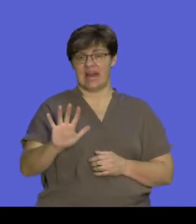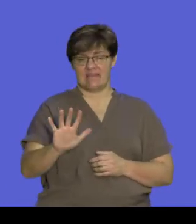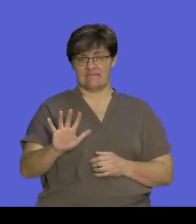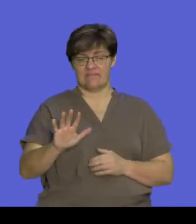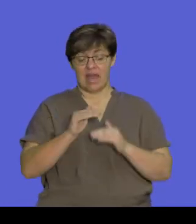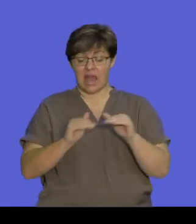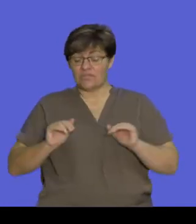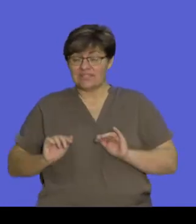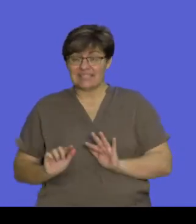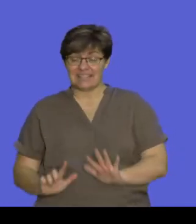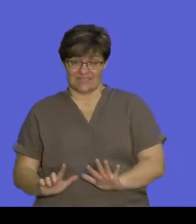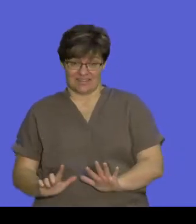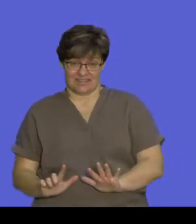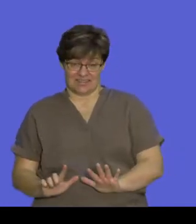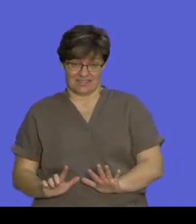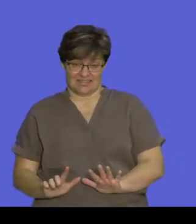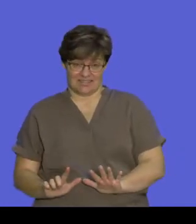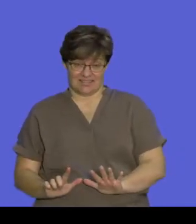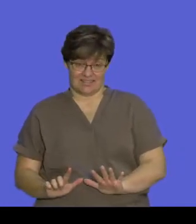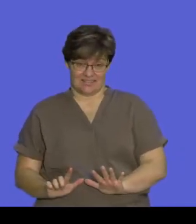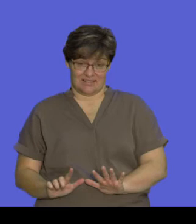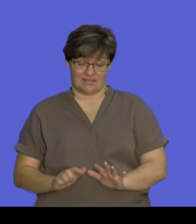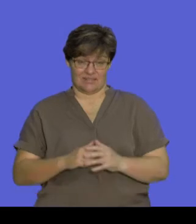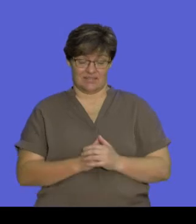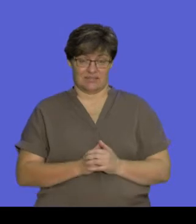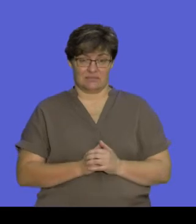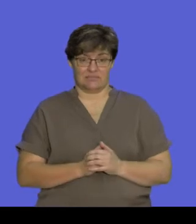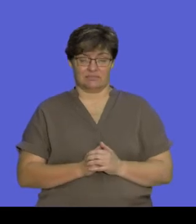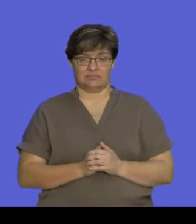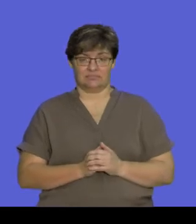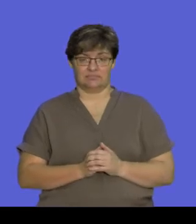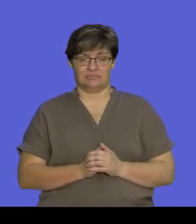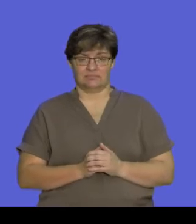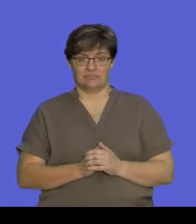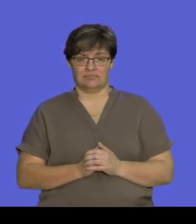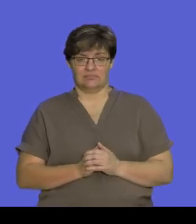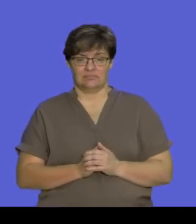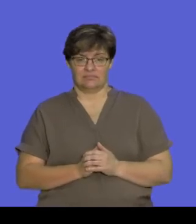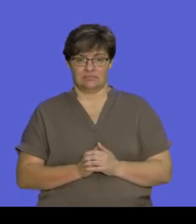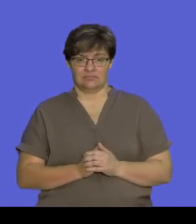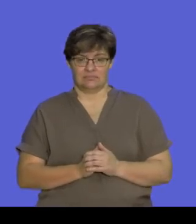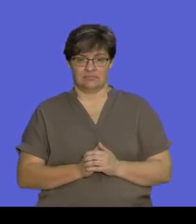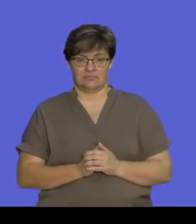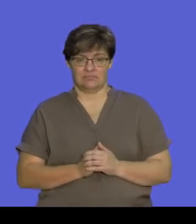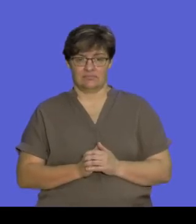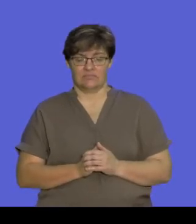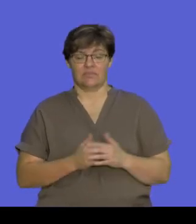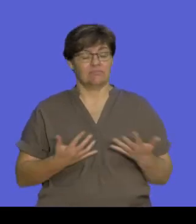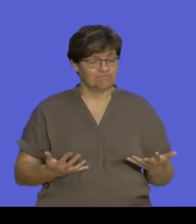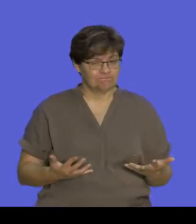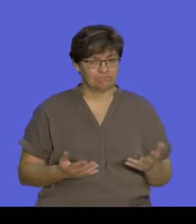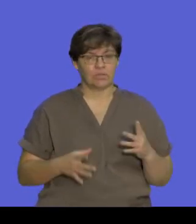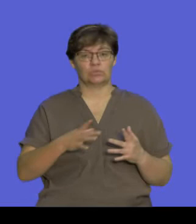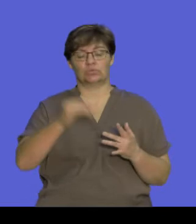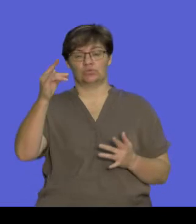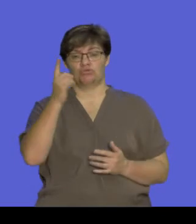balls left. So, but in total, there are 7 balls in the bag. So if I happen to choose